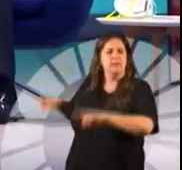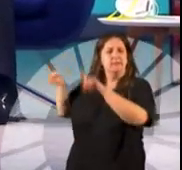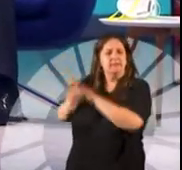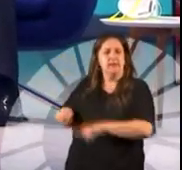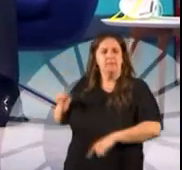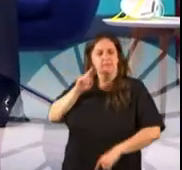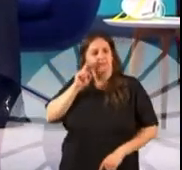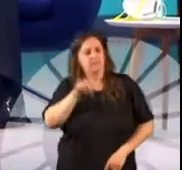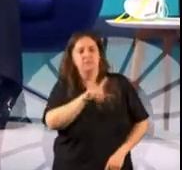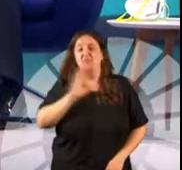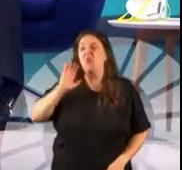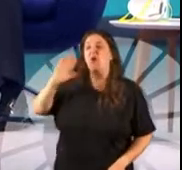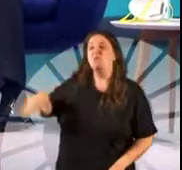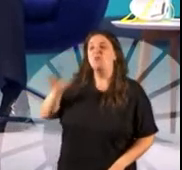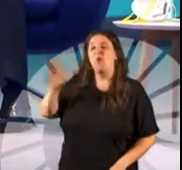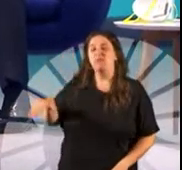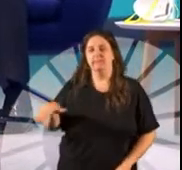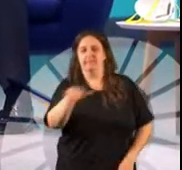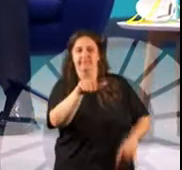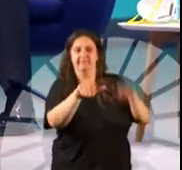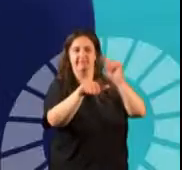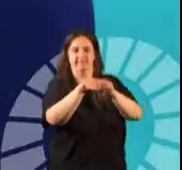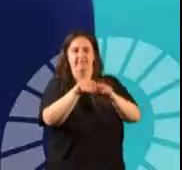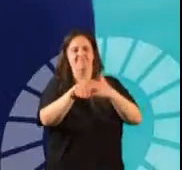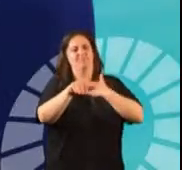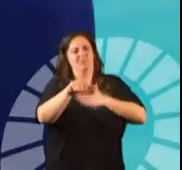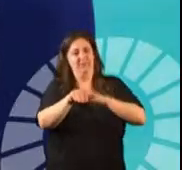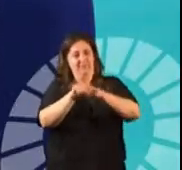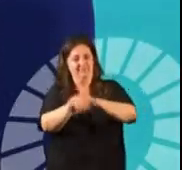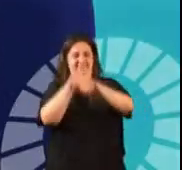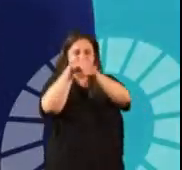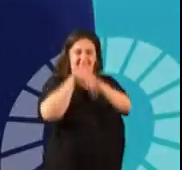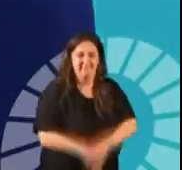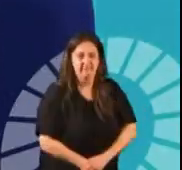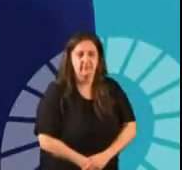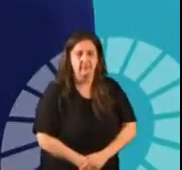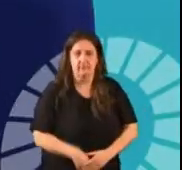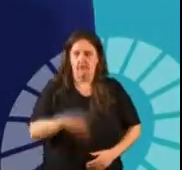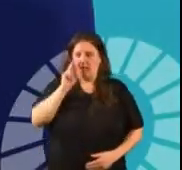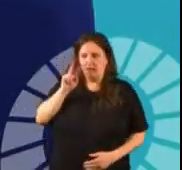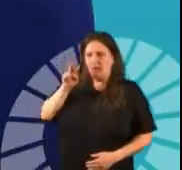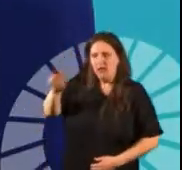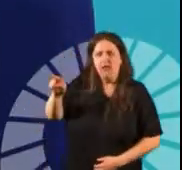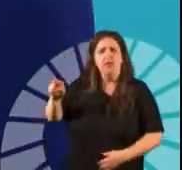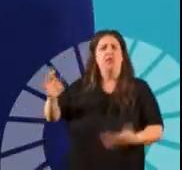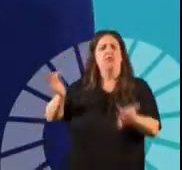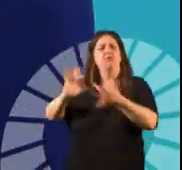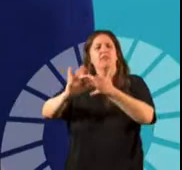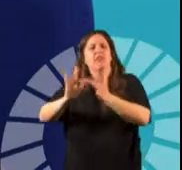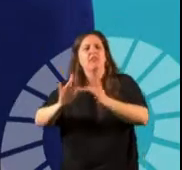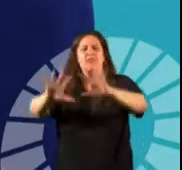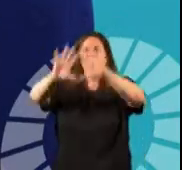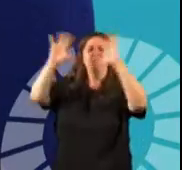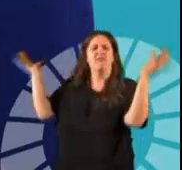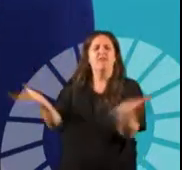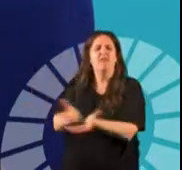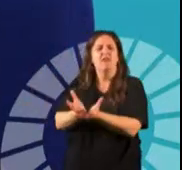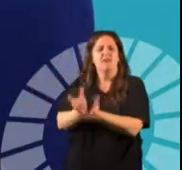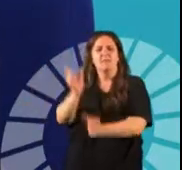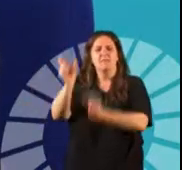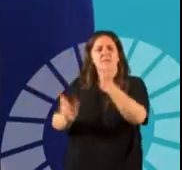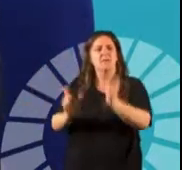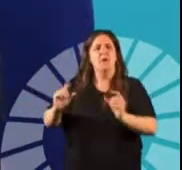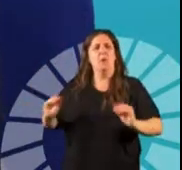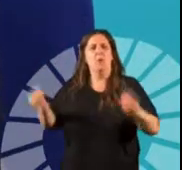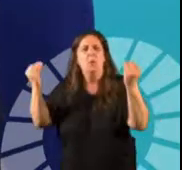we are living in a society which is more and more digitalized with an economy which is a digital economy. But that's where there is a real